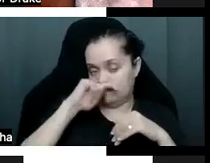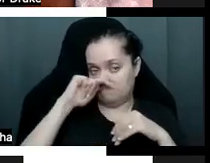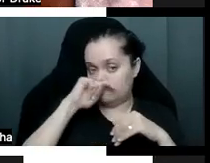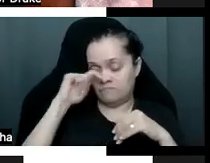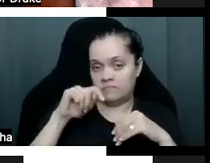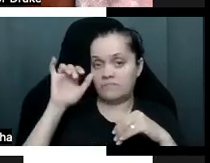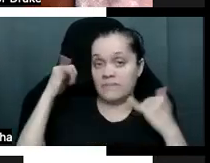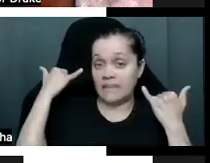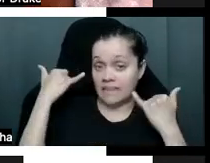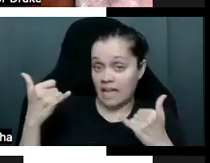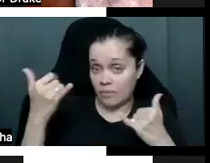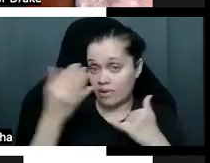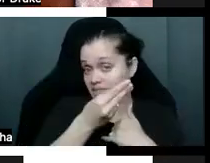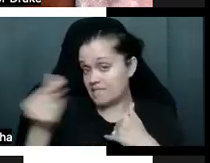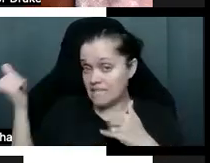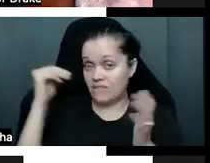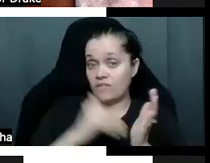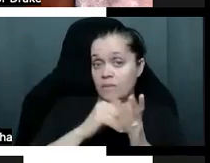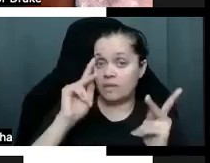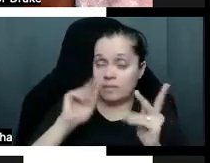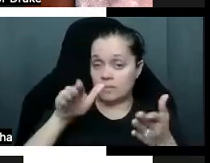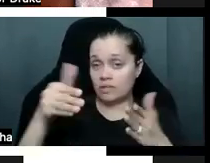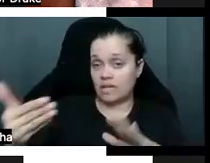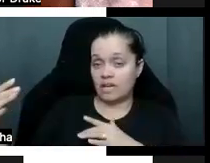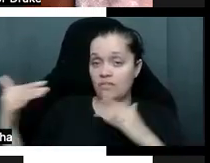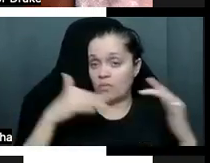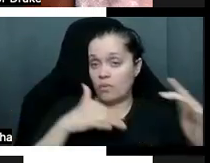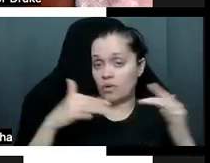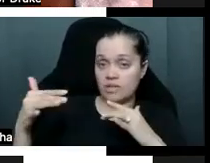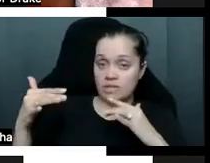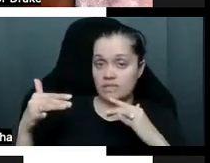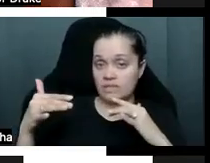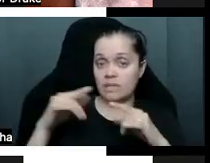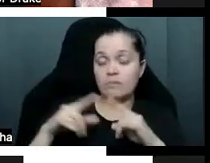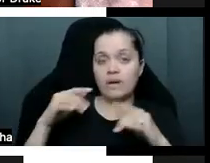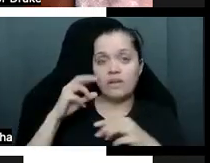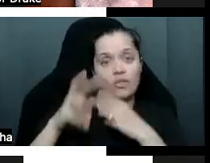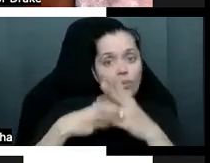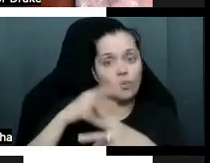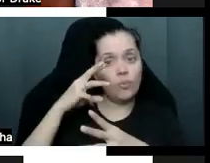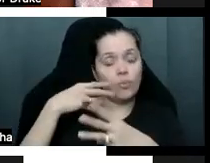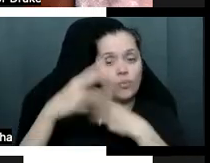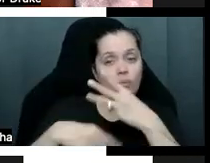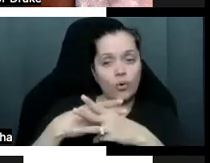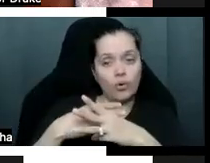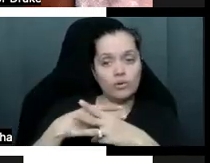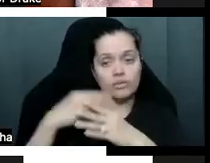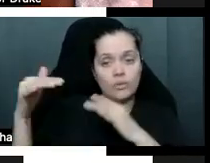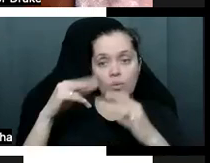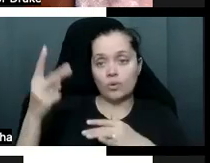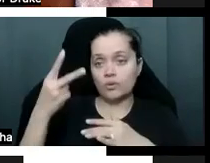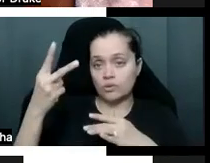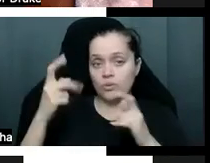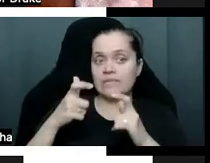Now we've had several million people die from wars, but the World War II example is even